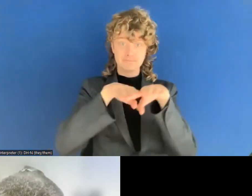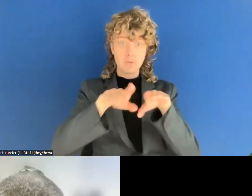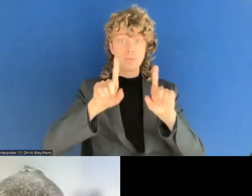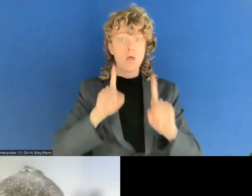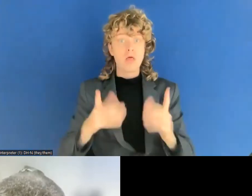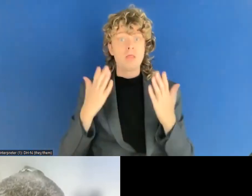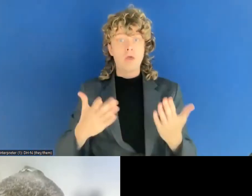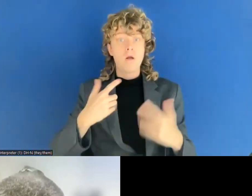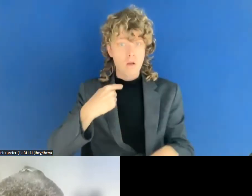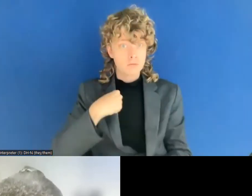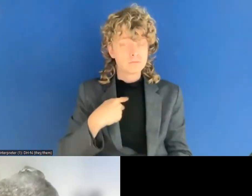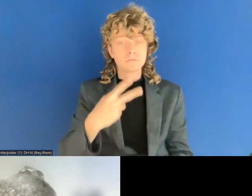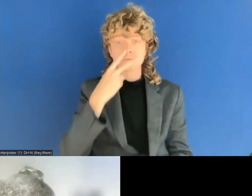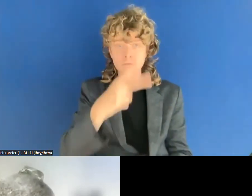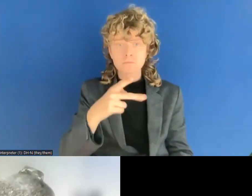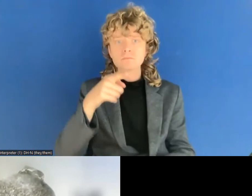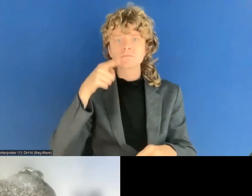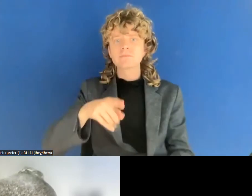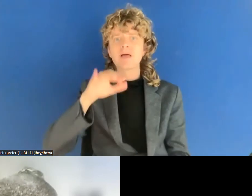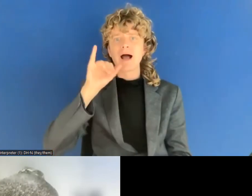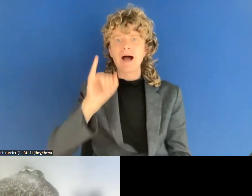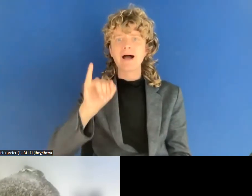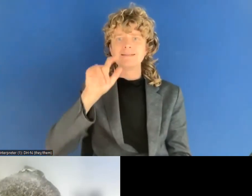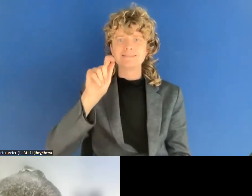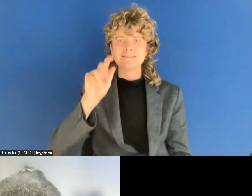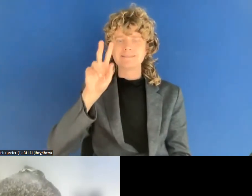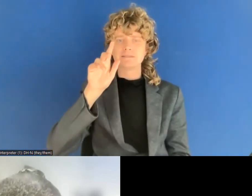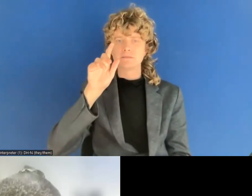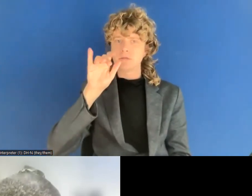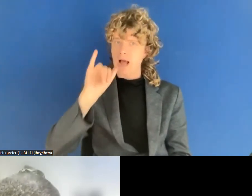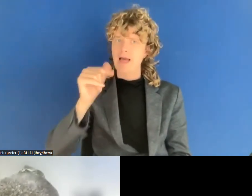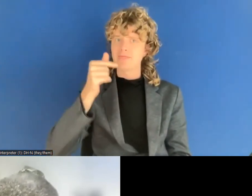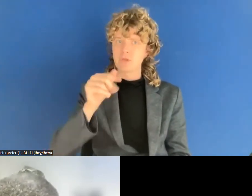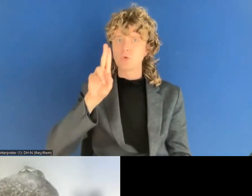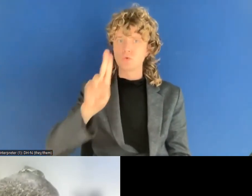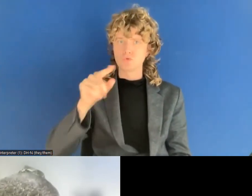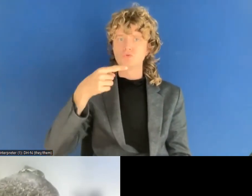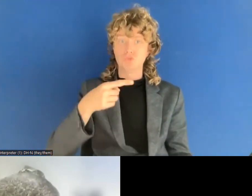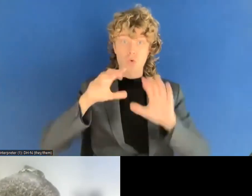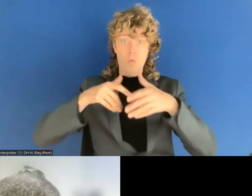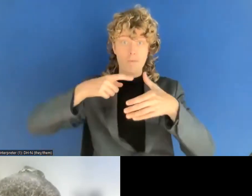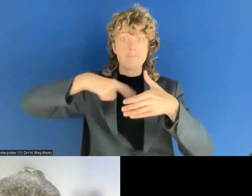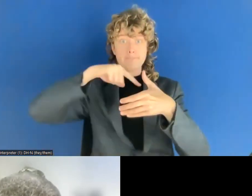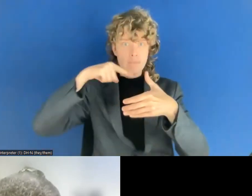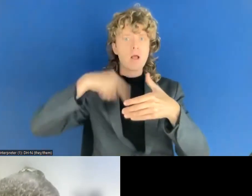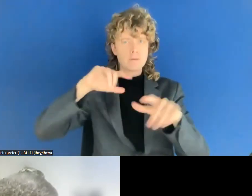the ITU TV group is currently working on improvement of the EN to make some